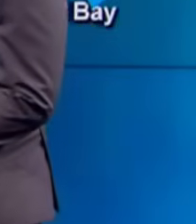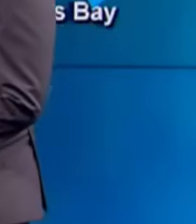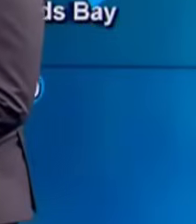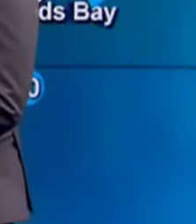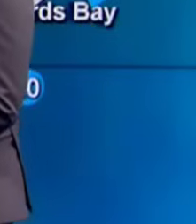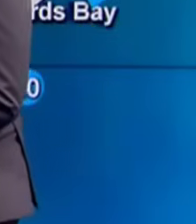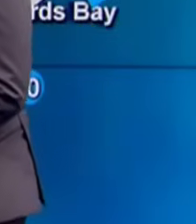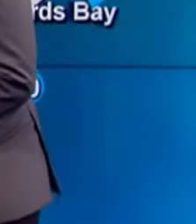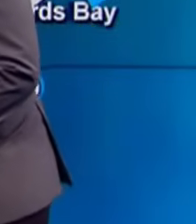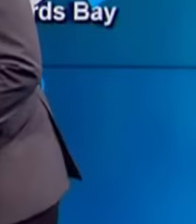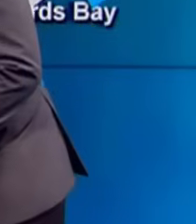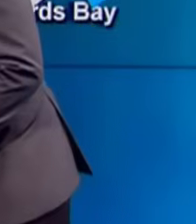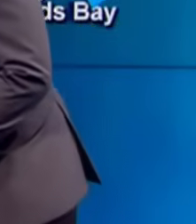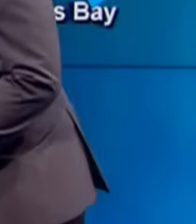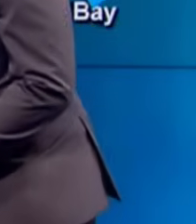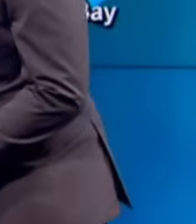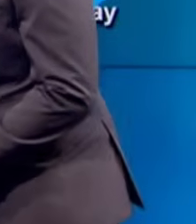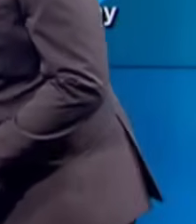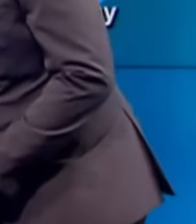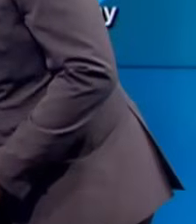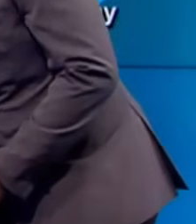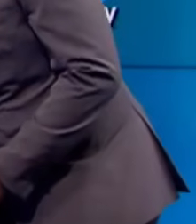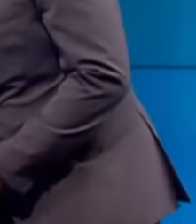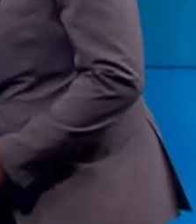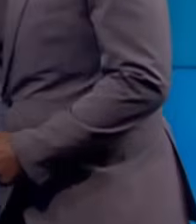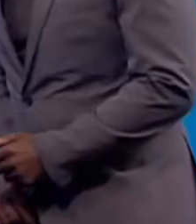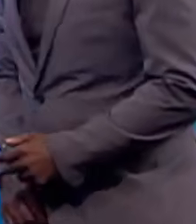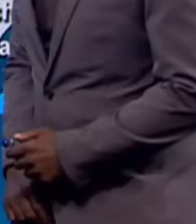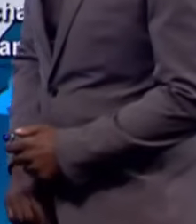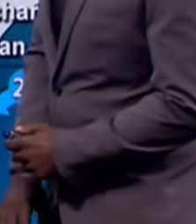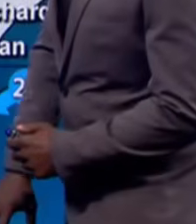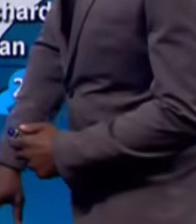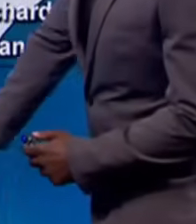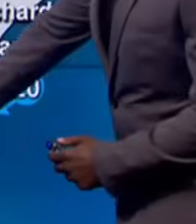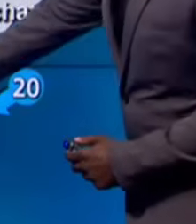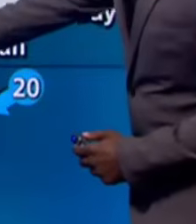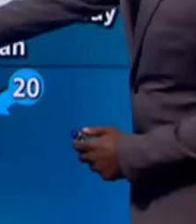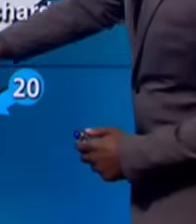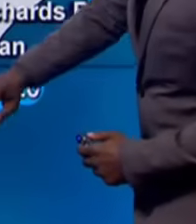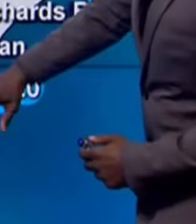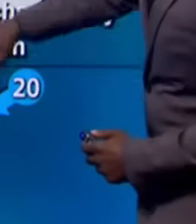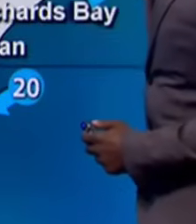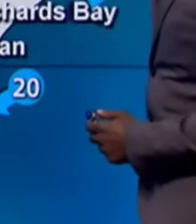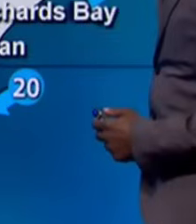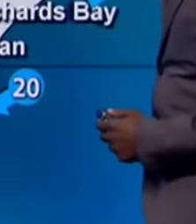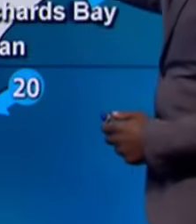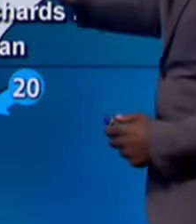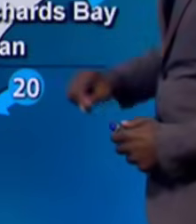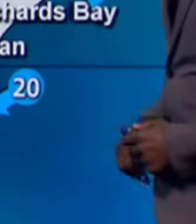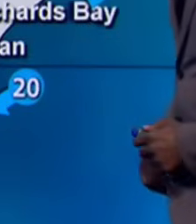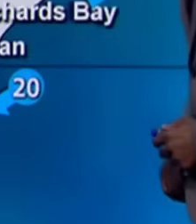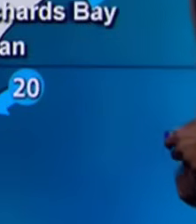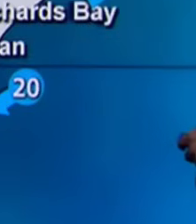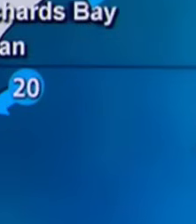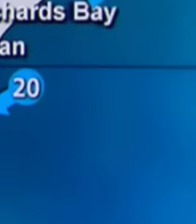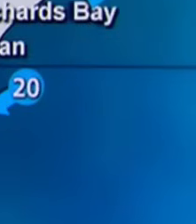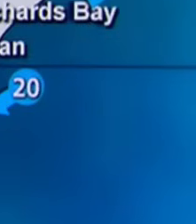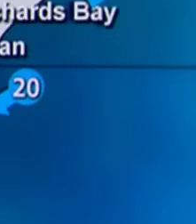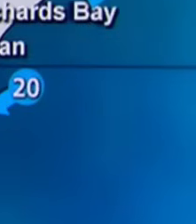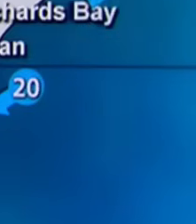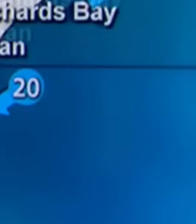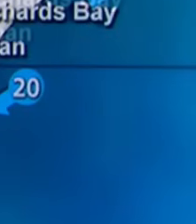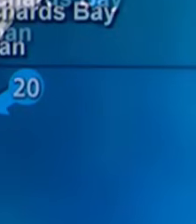o tla fihla hona ka apendone di fihla ka Satellite DR le boholo ba hona ka kapa boshabela re shebile ka Bloemfontein o tla jwale hona ka Mambela ha o pula tse bele